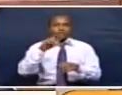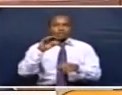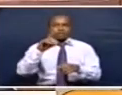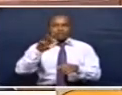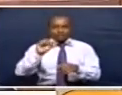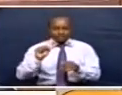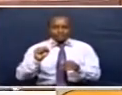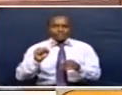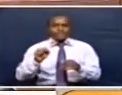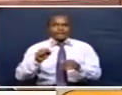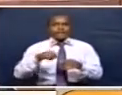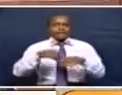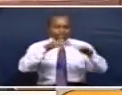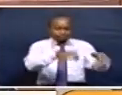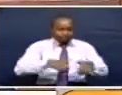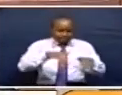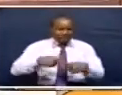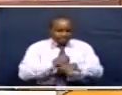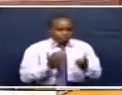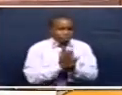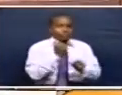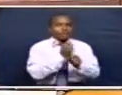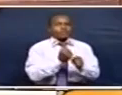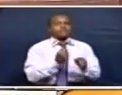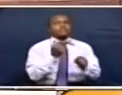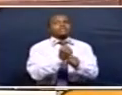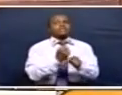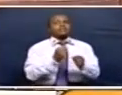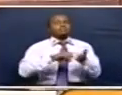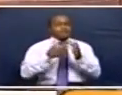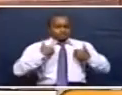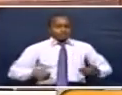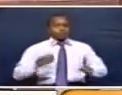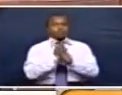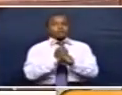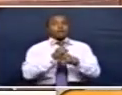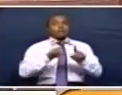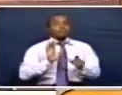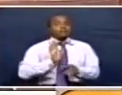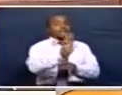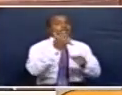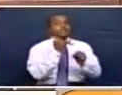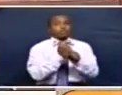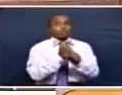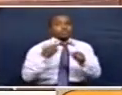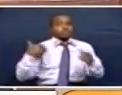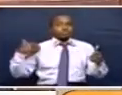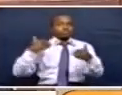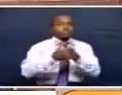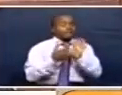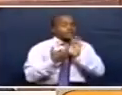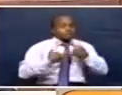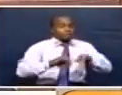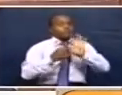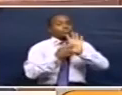you tippers and you ensure that work is done, then Mutua has worked. But their job for the last 4 years has been trying to show that Mutua has